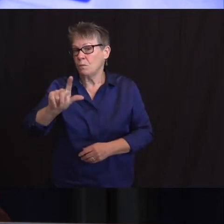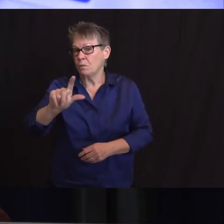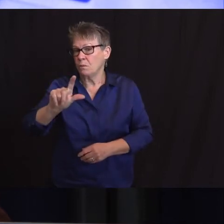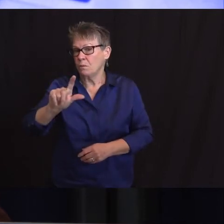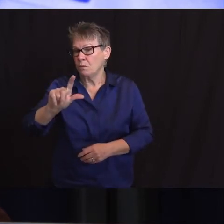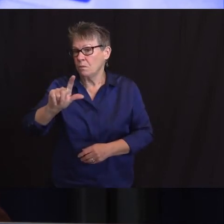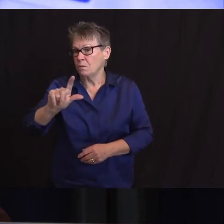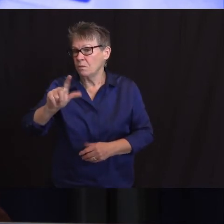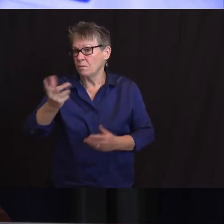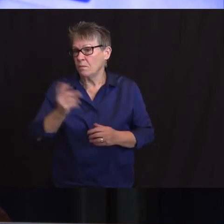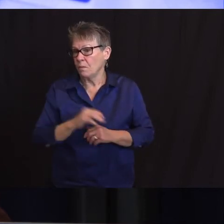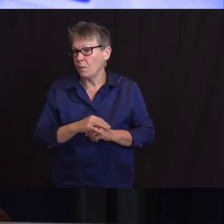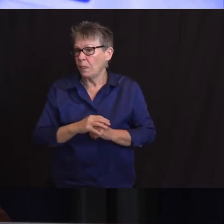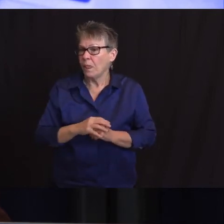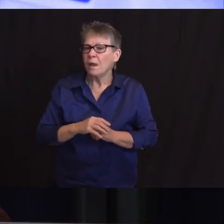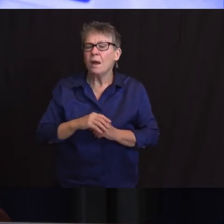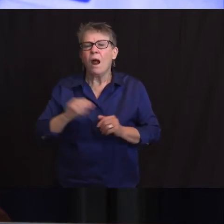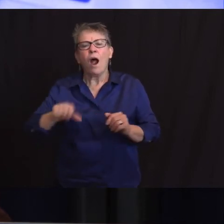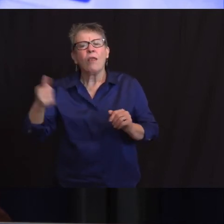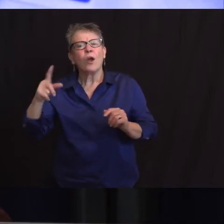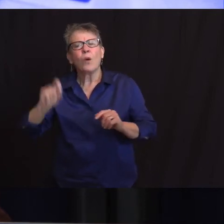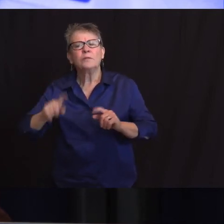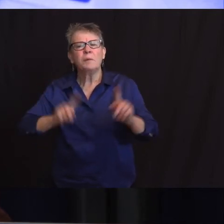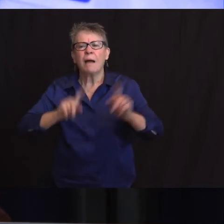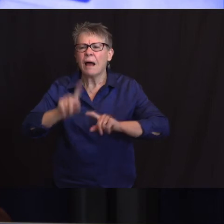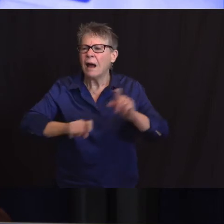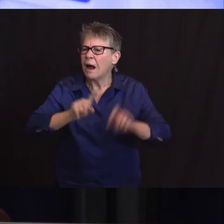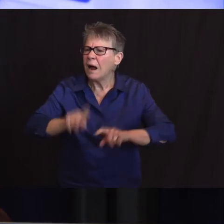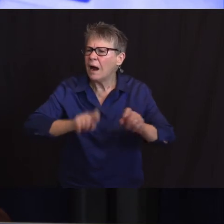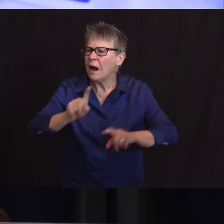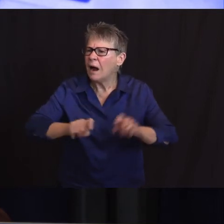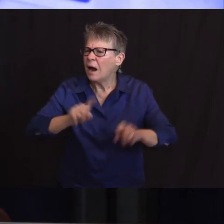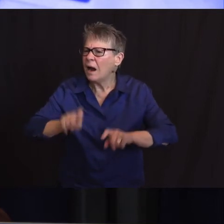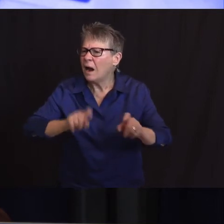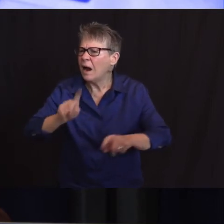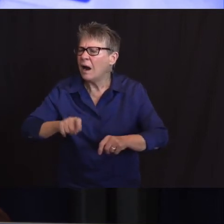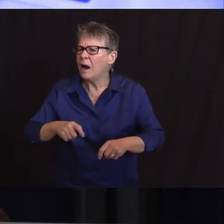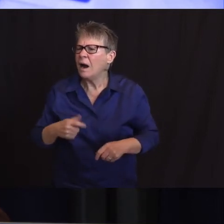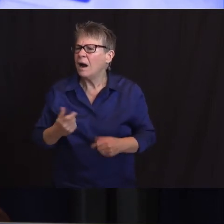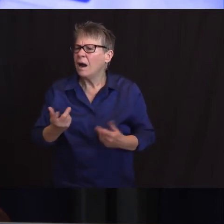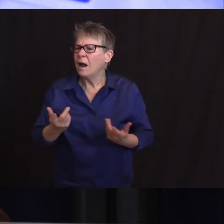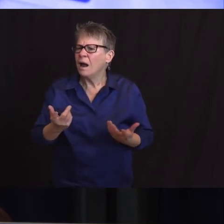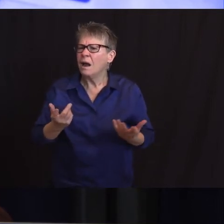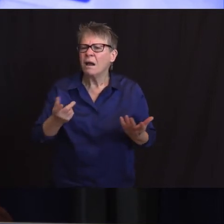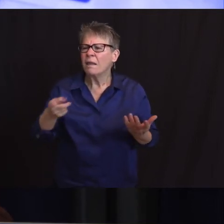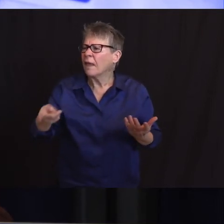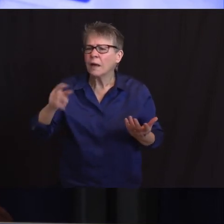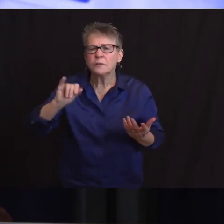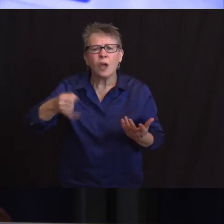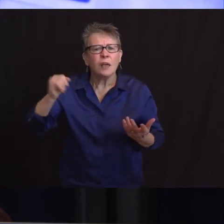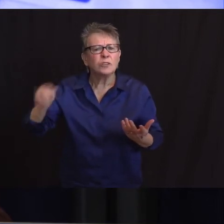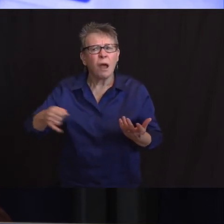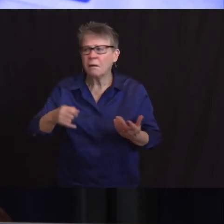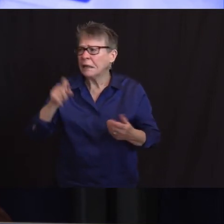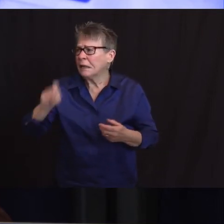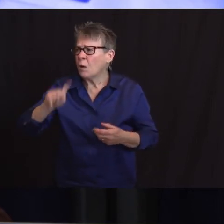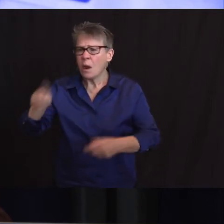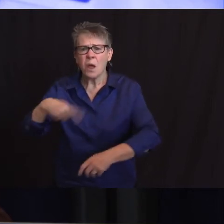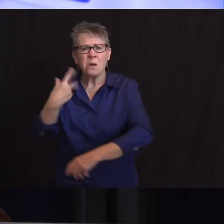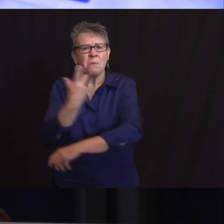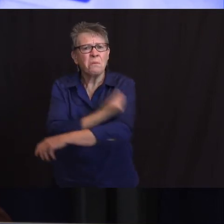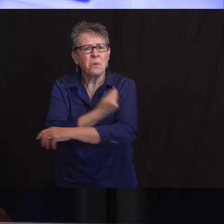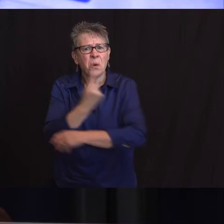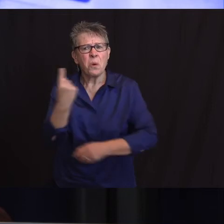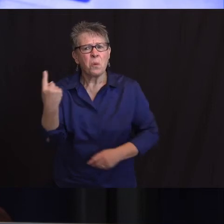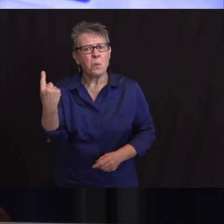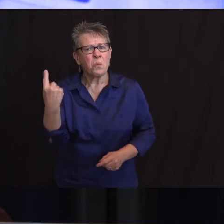that vaccine? Well, there is an advantage of only having to need one shot. It will be more mobile. The vaccine